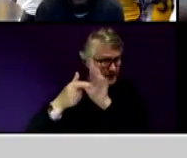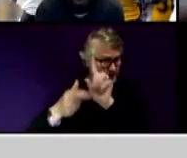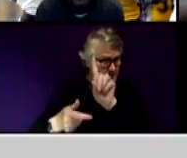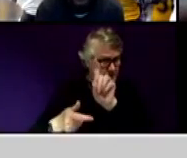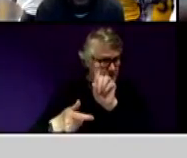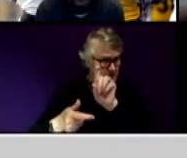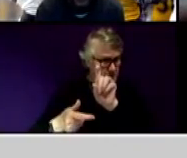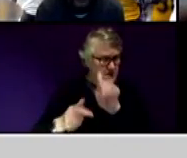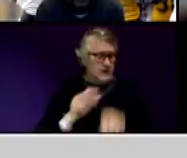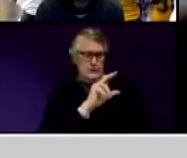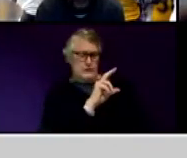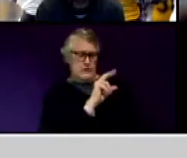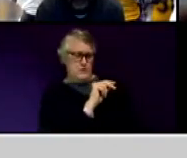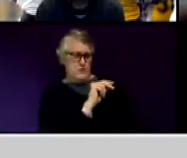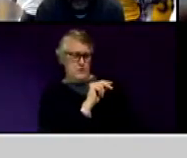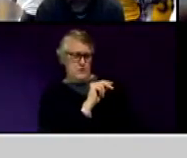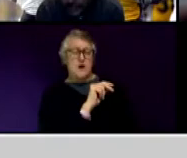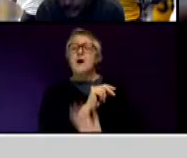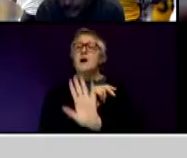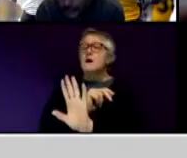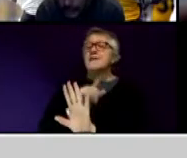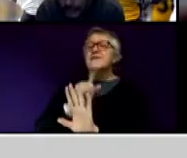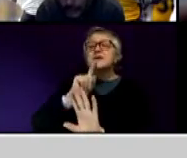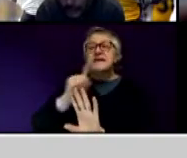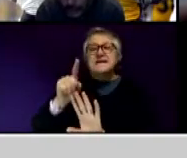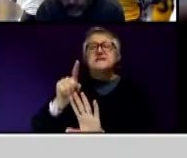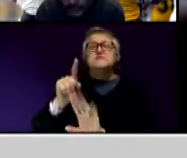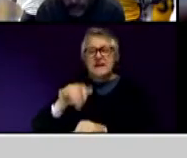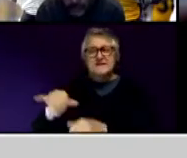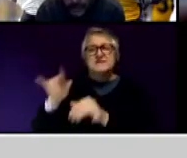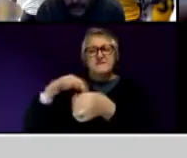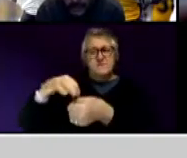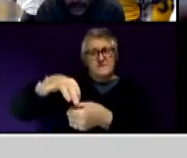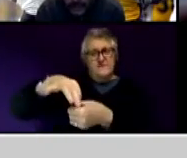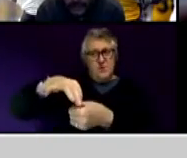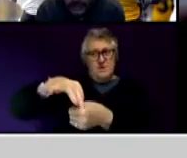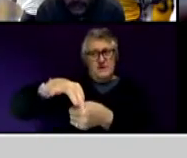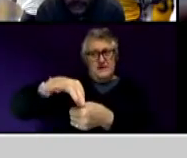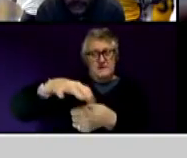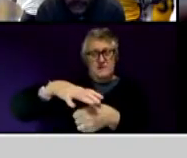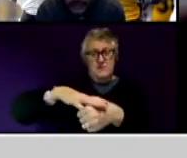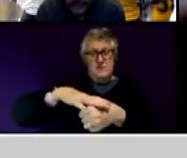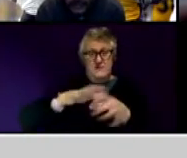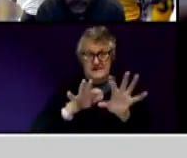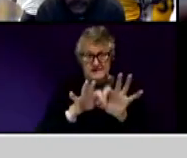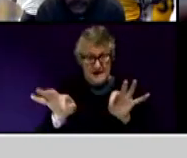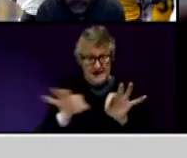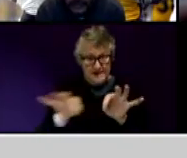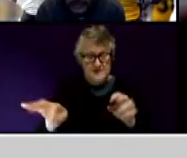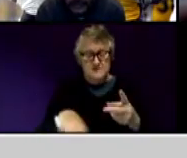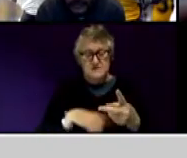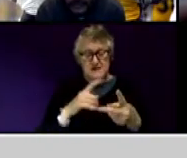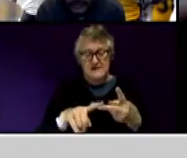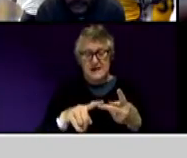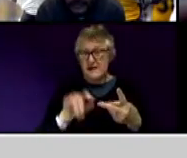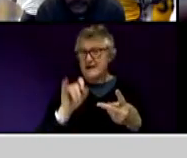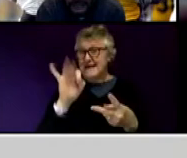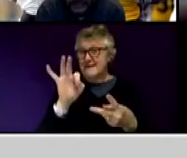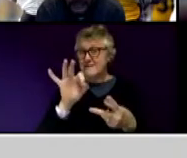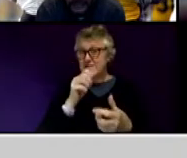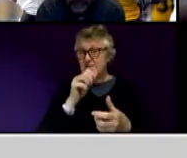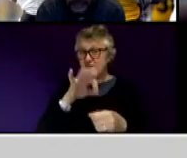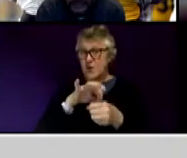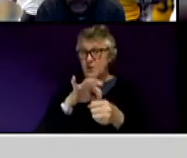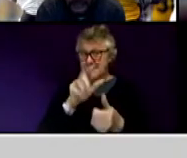There is precedent for there being votes on these, on statements. And then the votes, if it's passed, then they're